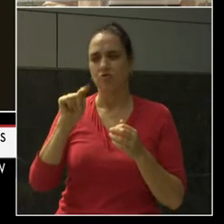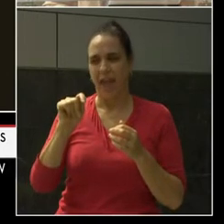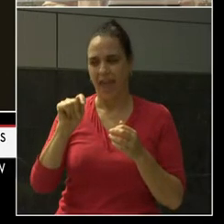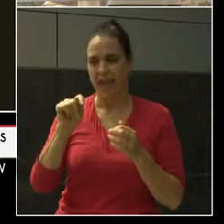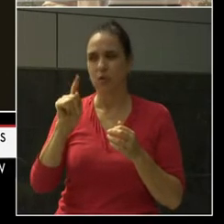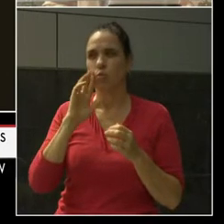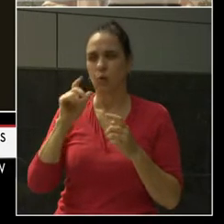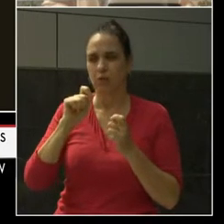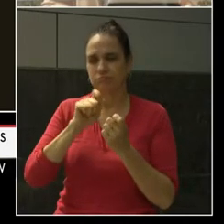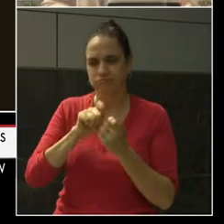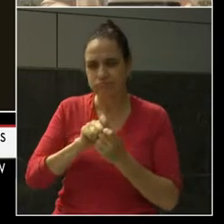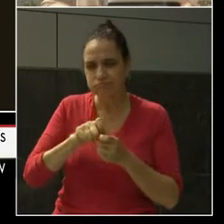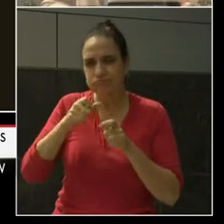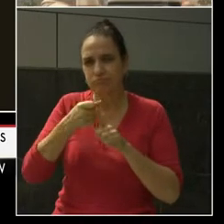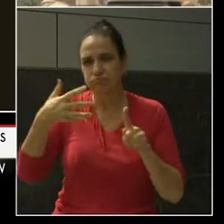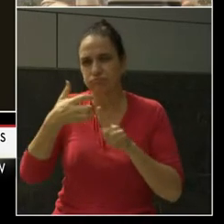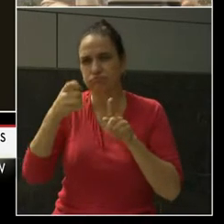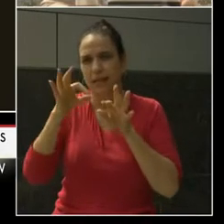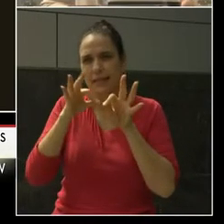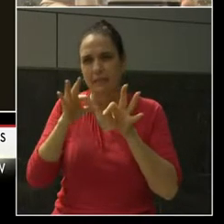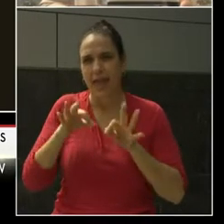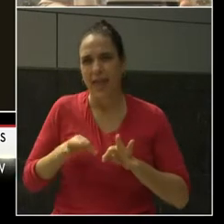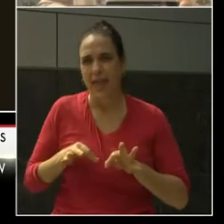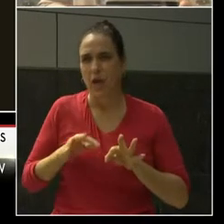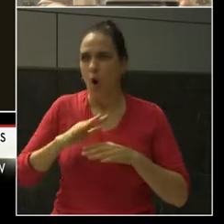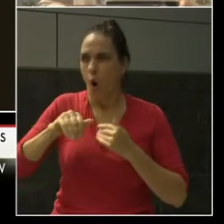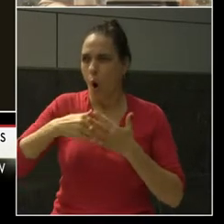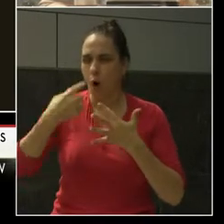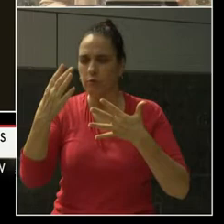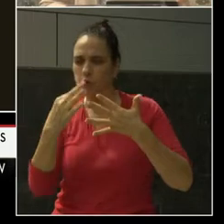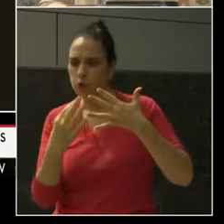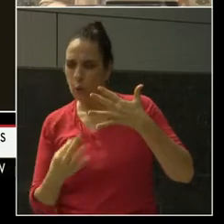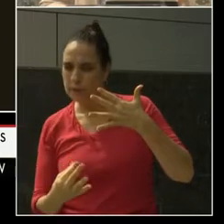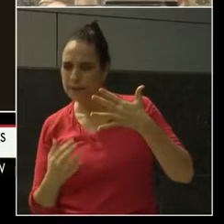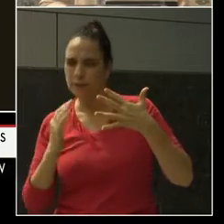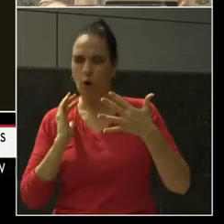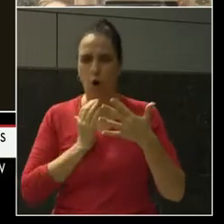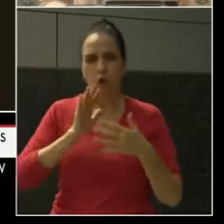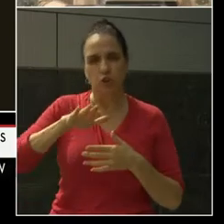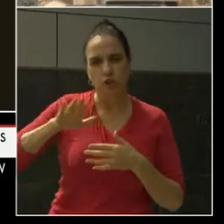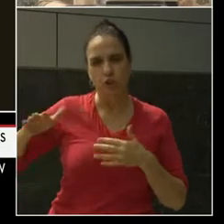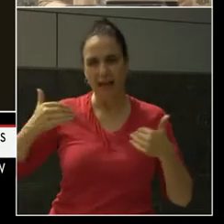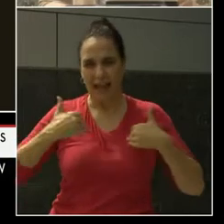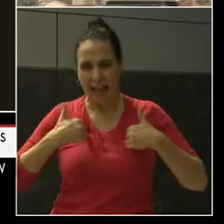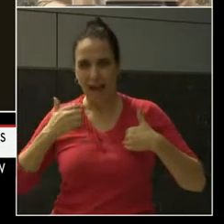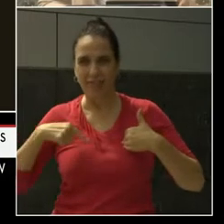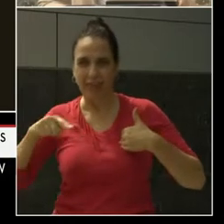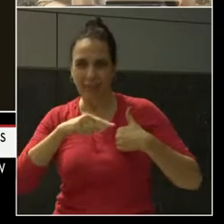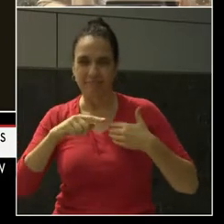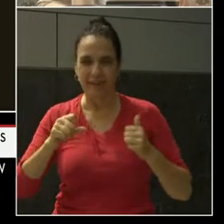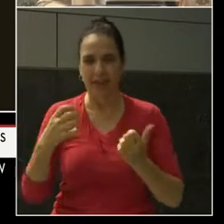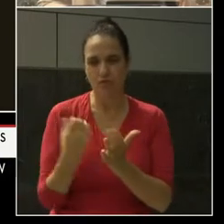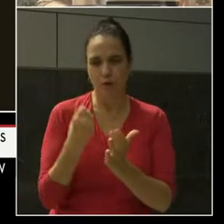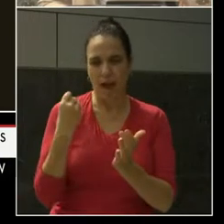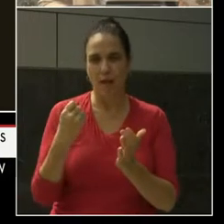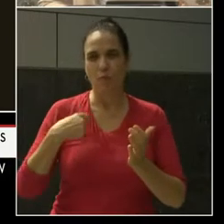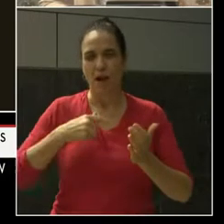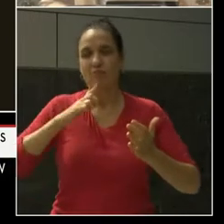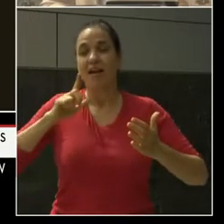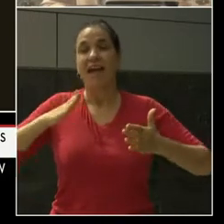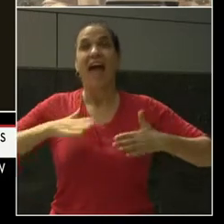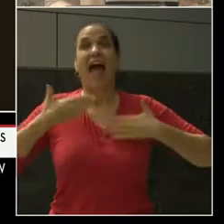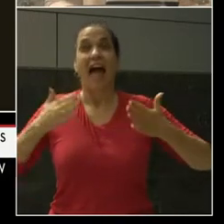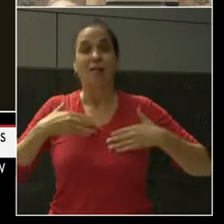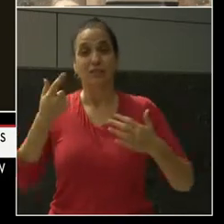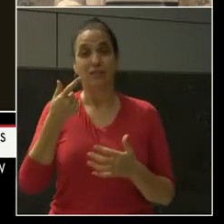some specificity all of the things that our children can be taking advantage of. And we're very happy that George